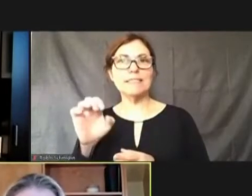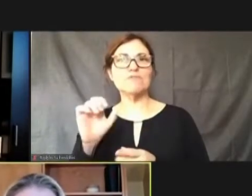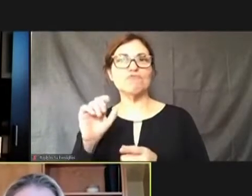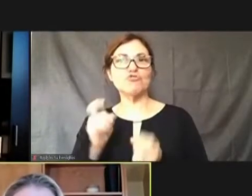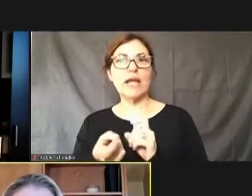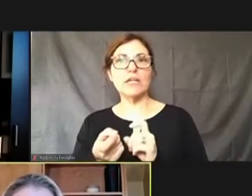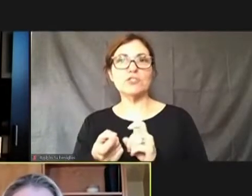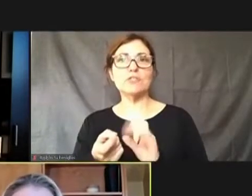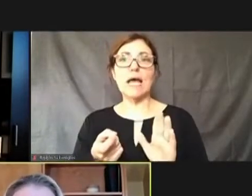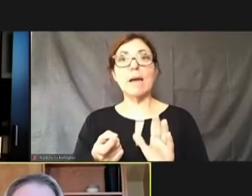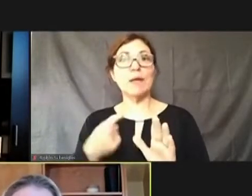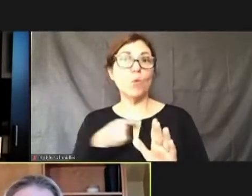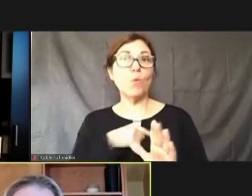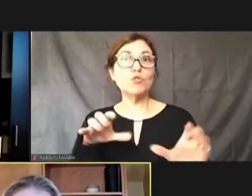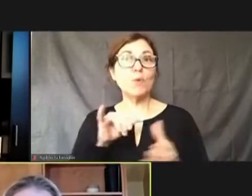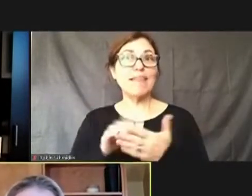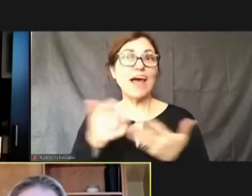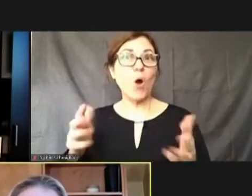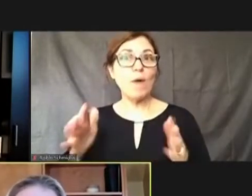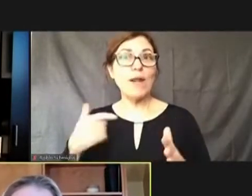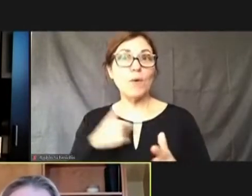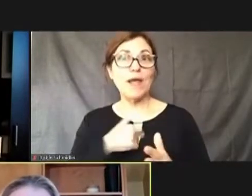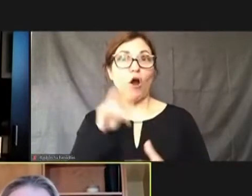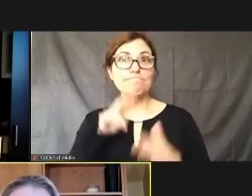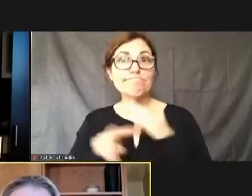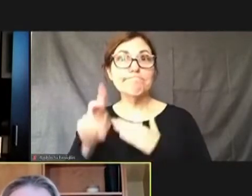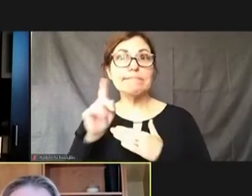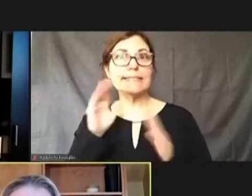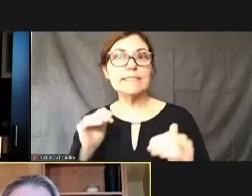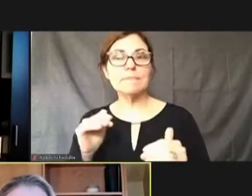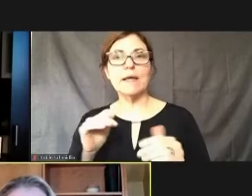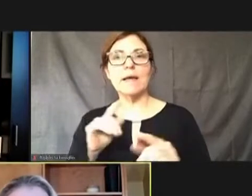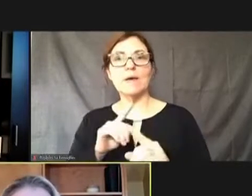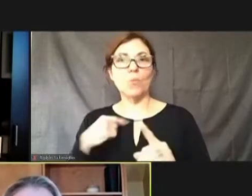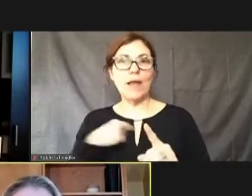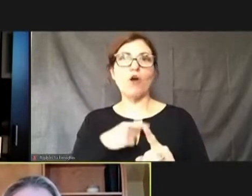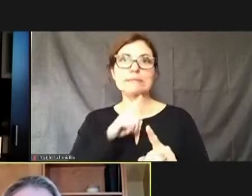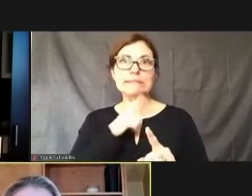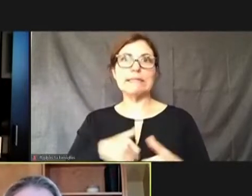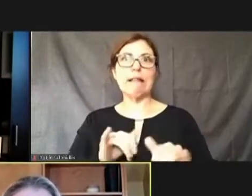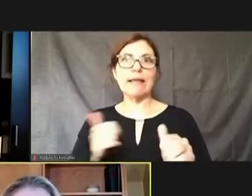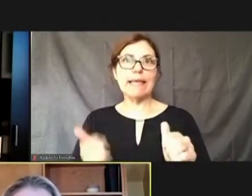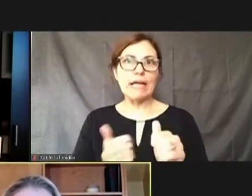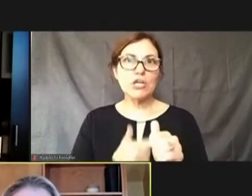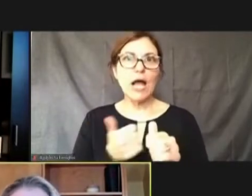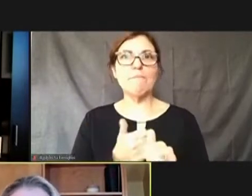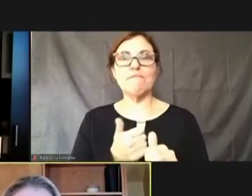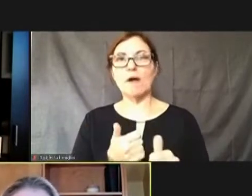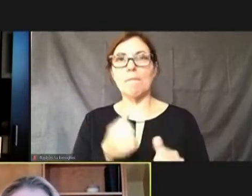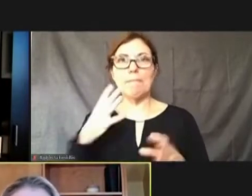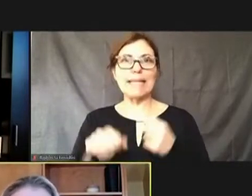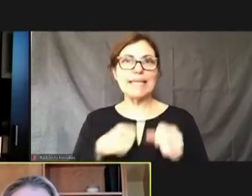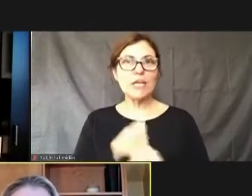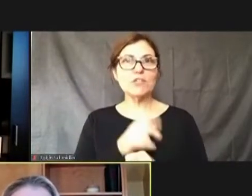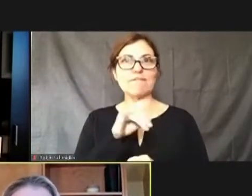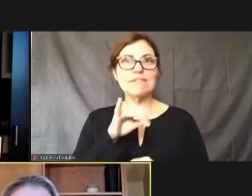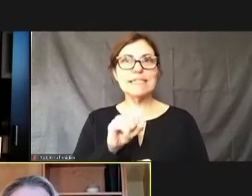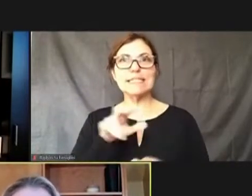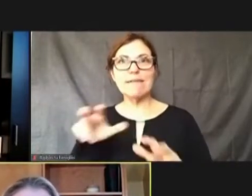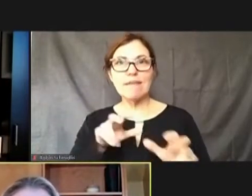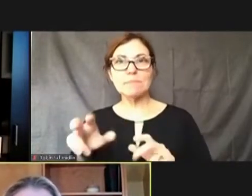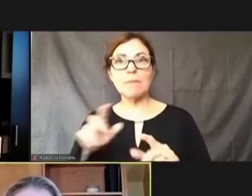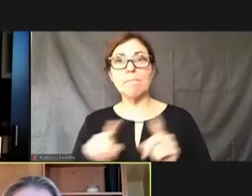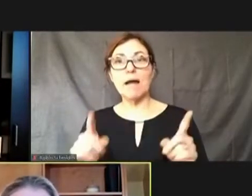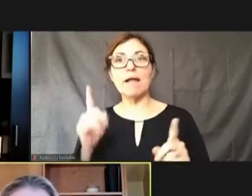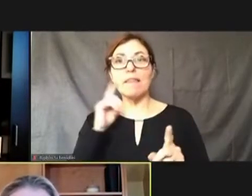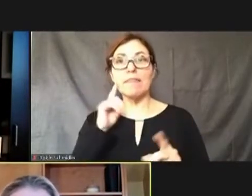already, but we're doing that alongside of catching up from years of disinvestment. So when do you think we'll be at that, based on your current plan and